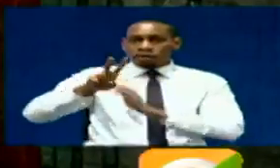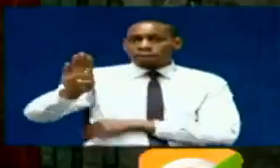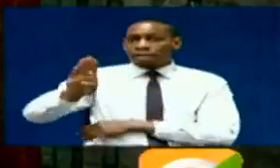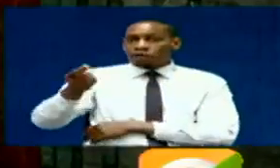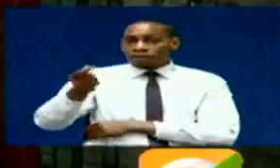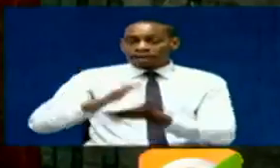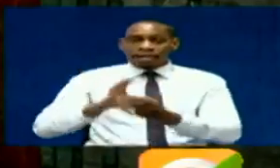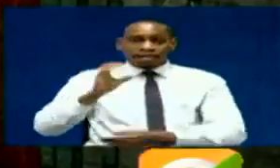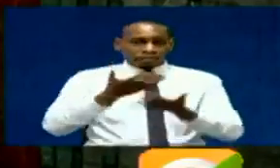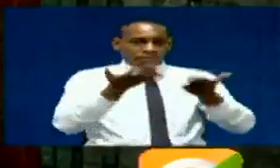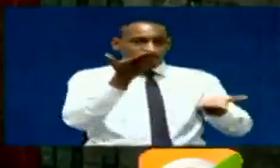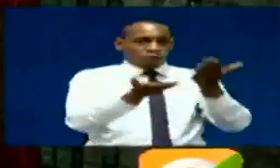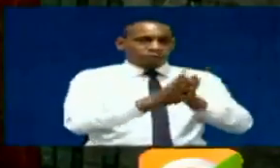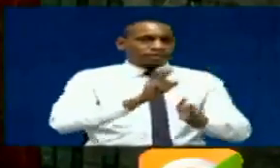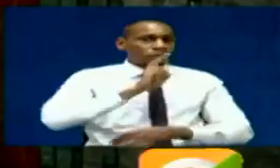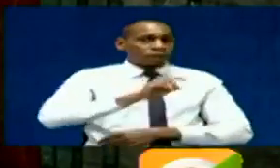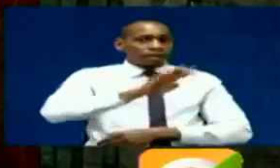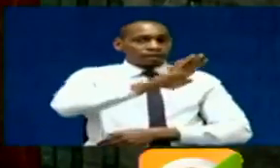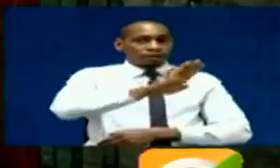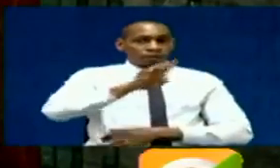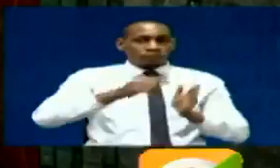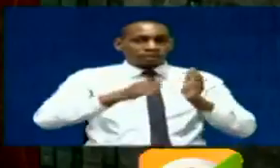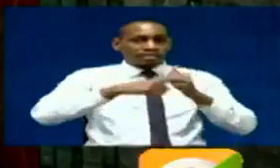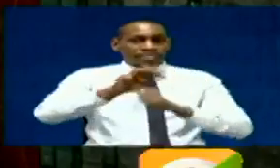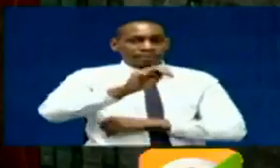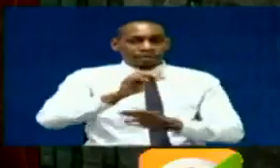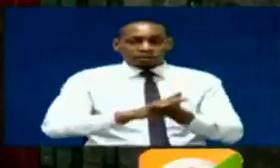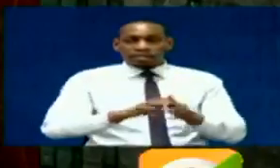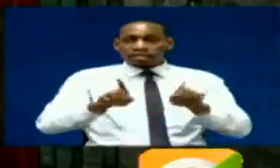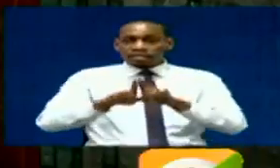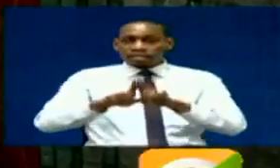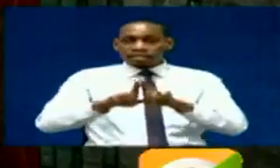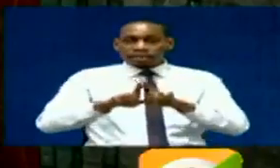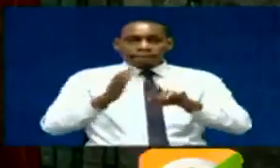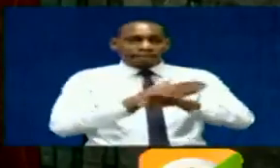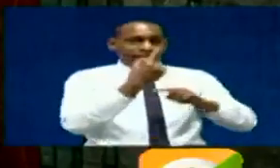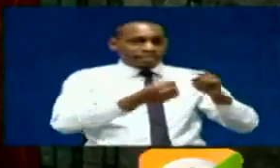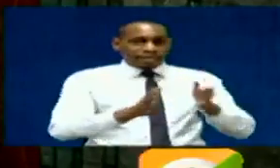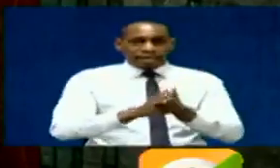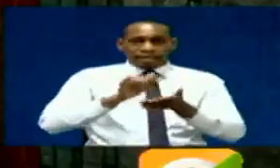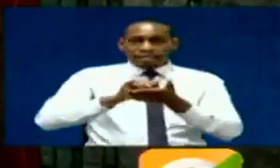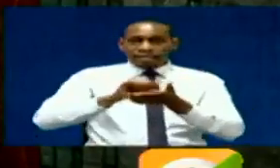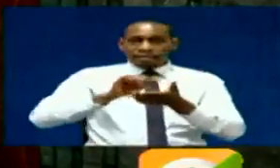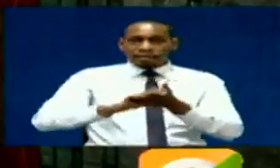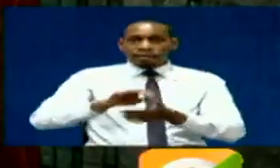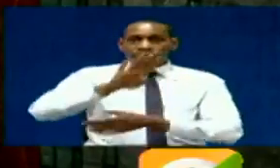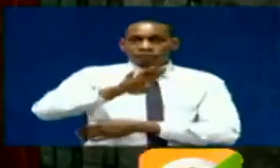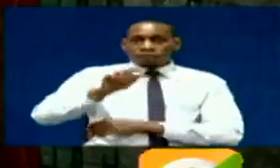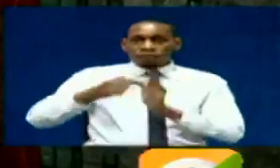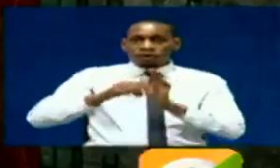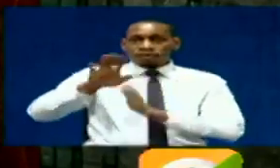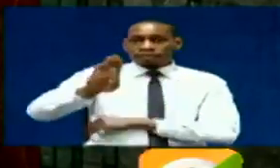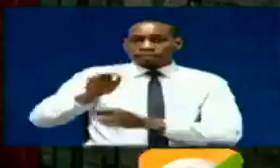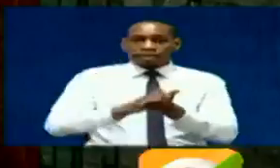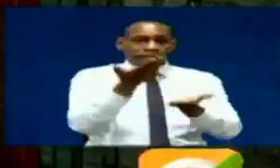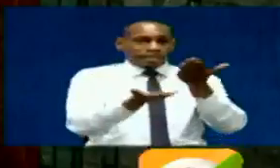shillings to customers compared to 244.6 billion shillings disbursed in the previous year, this earning it 4.5 billion shillings